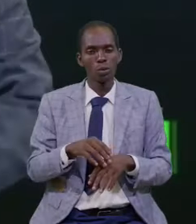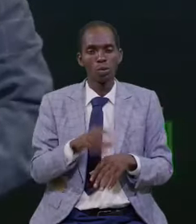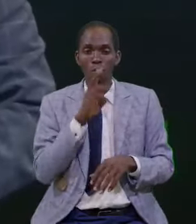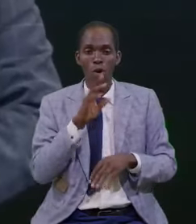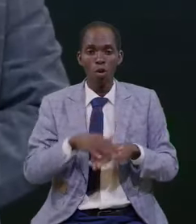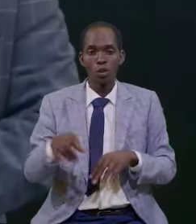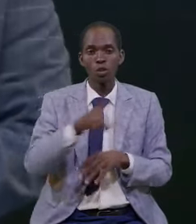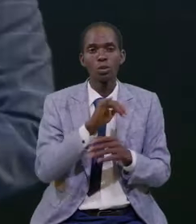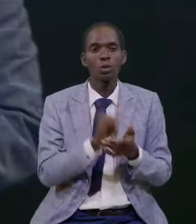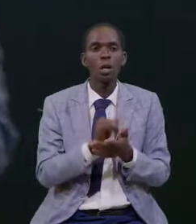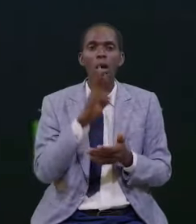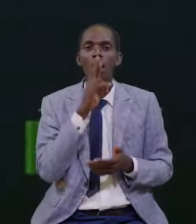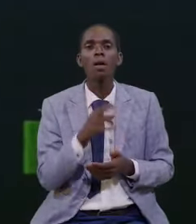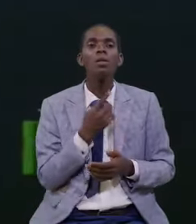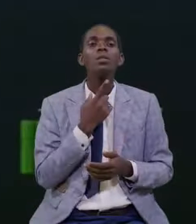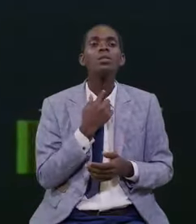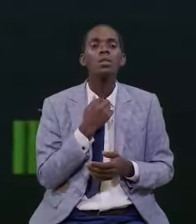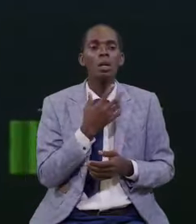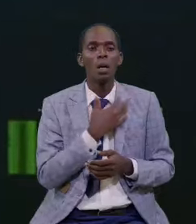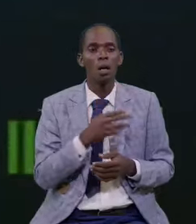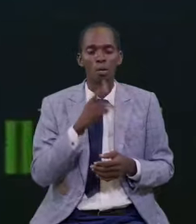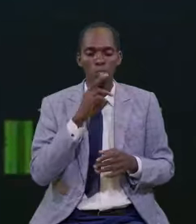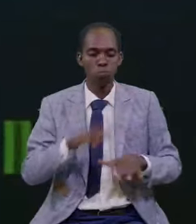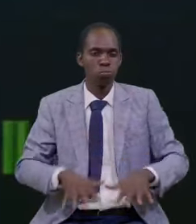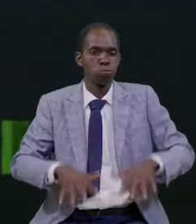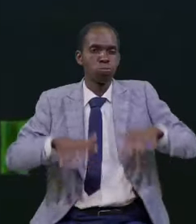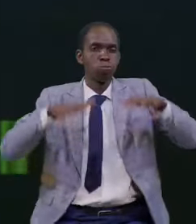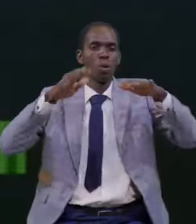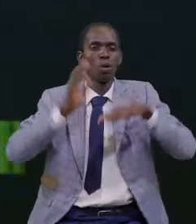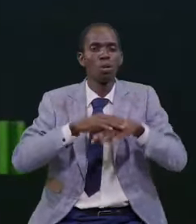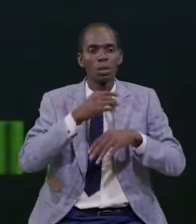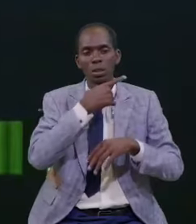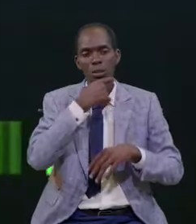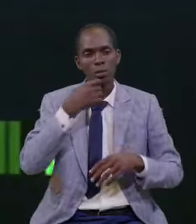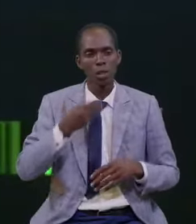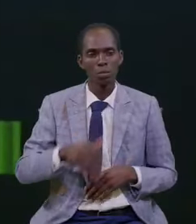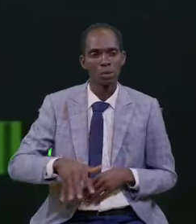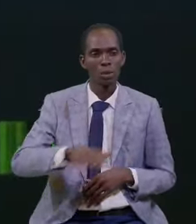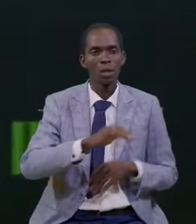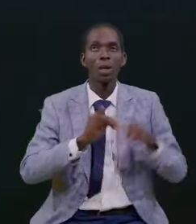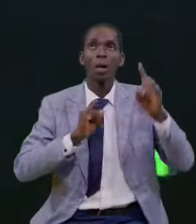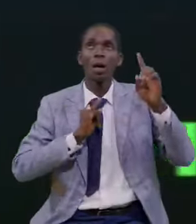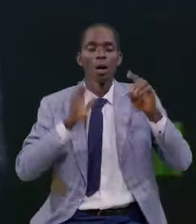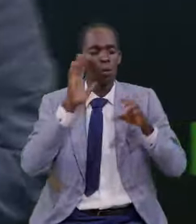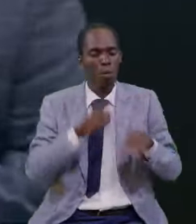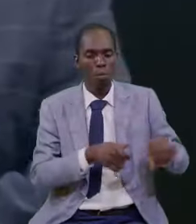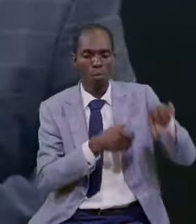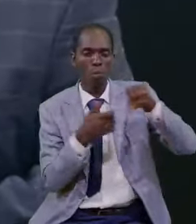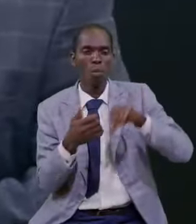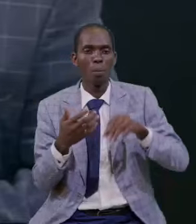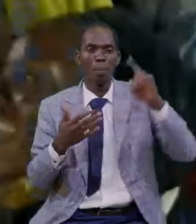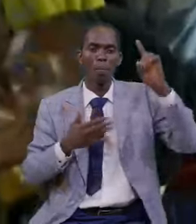upon the dry ground. I will pour my spirit upon thy